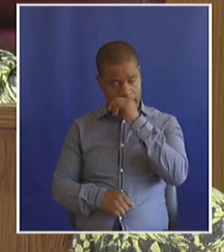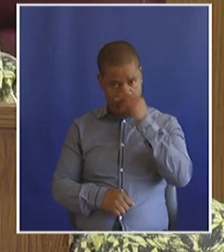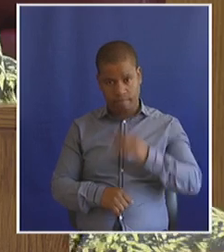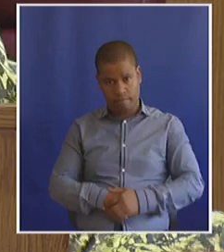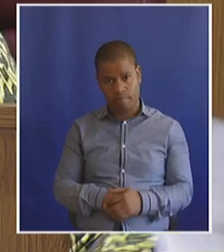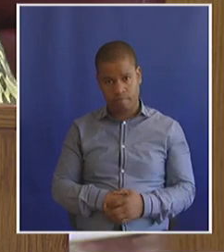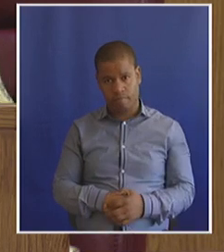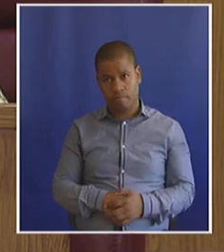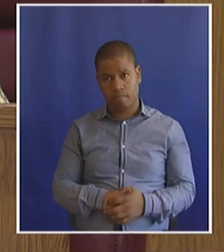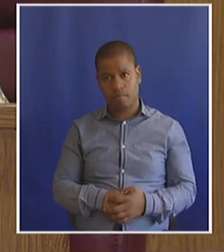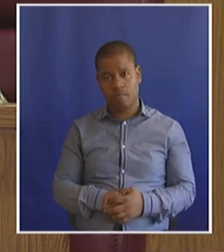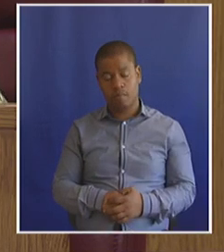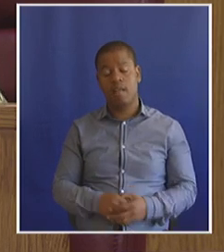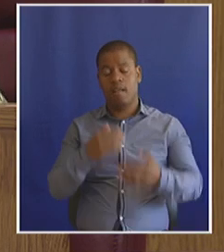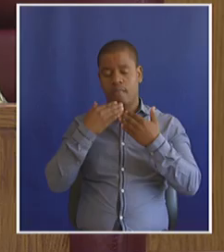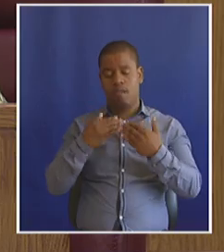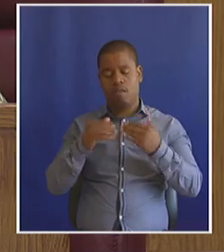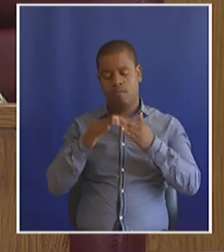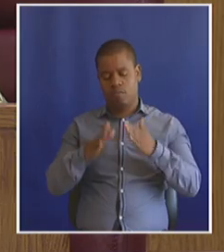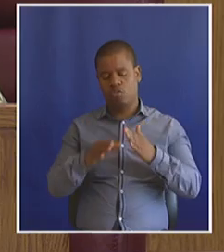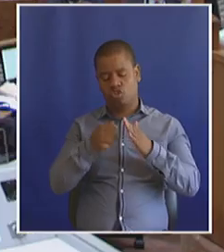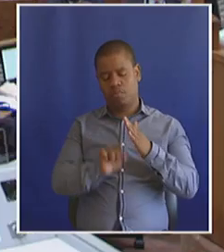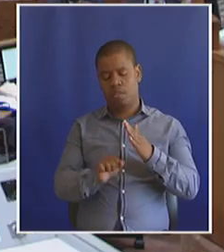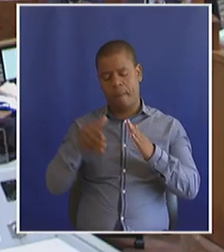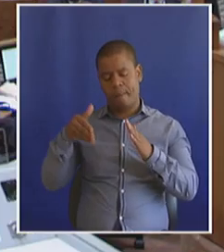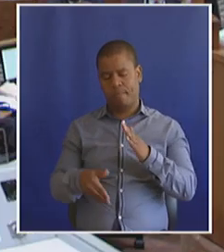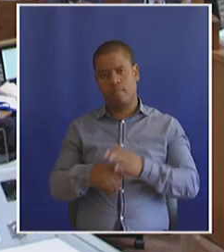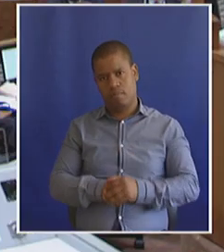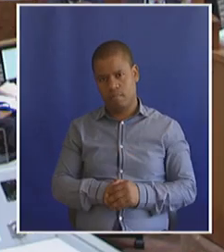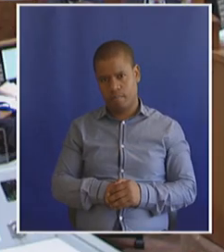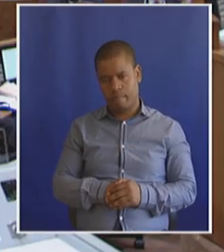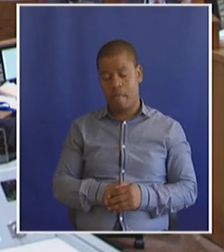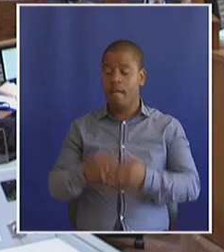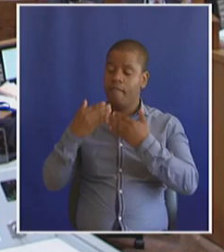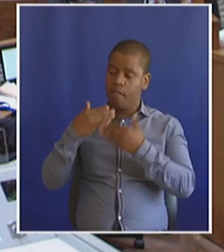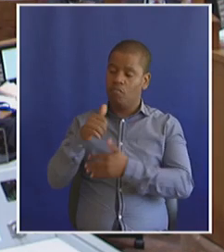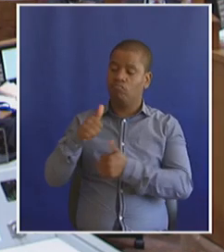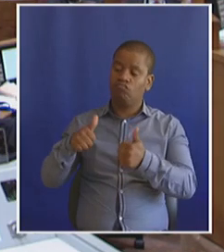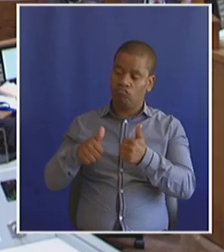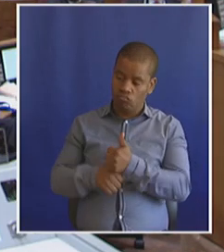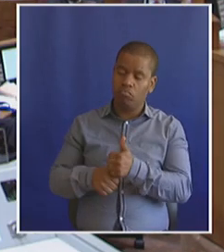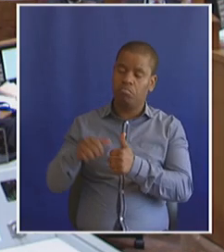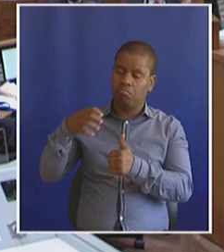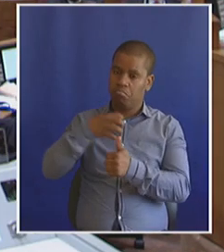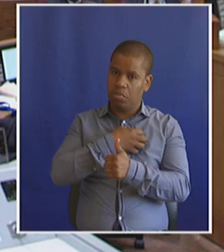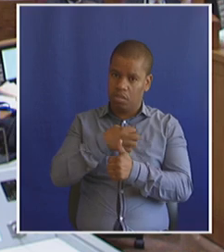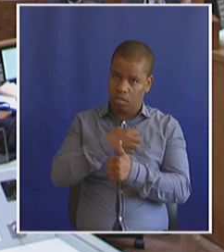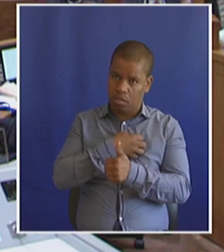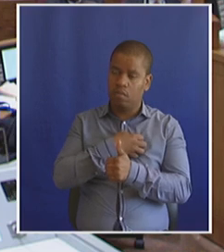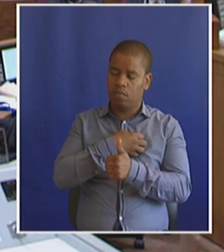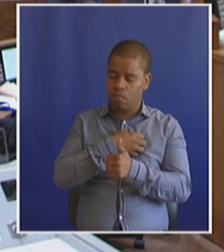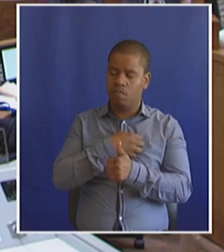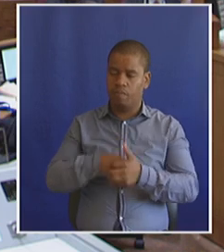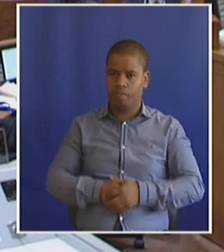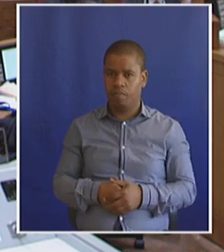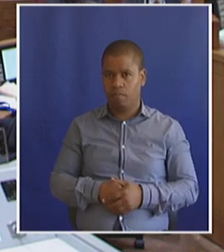Thank you, House Chair. Thank you, Honourable Deputy Minister. Honourable Deputy